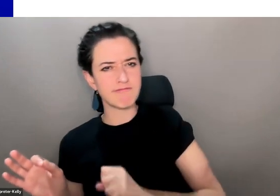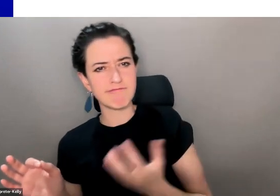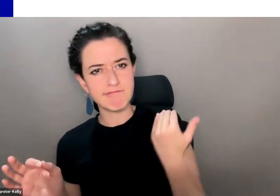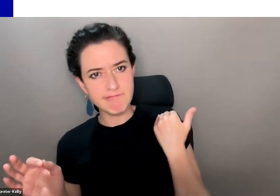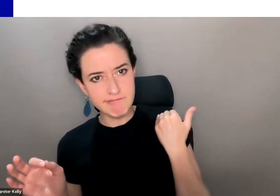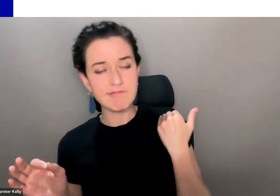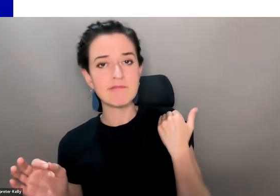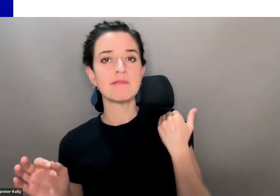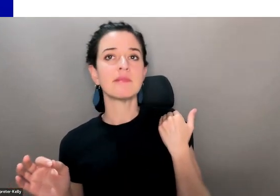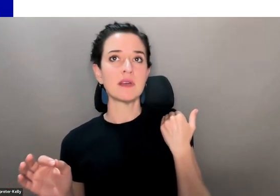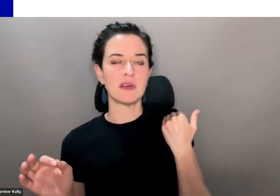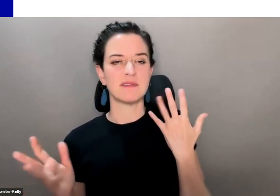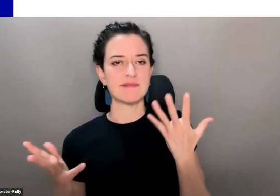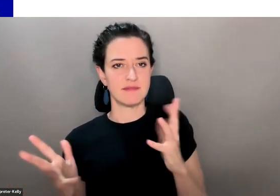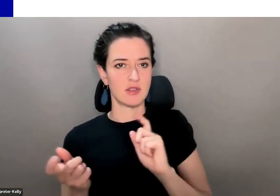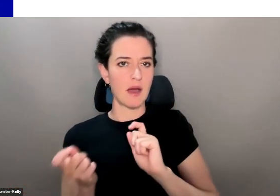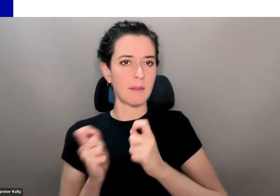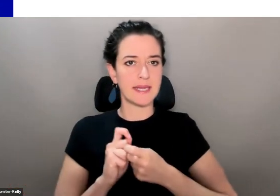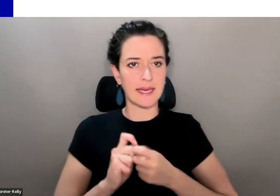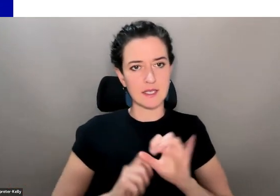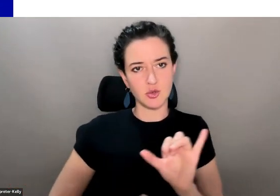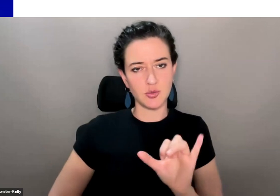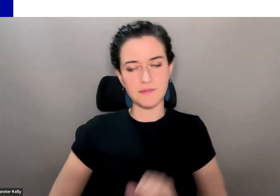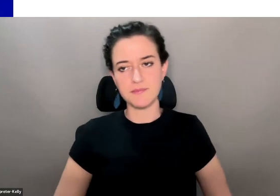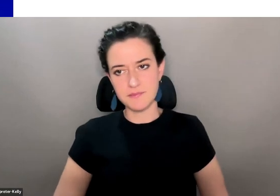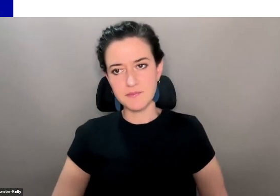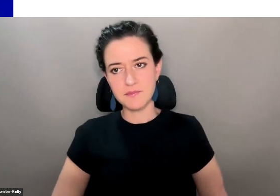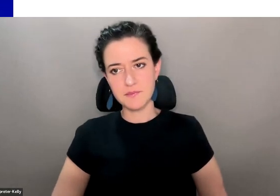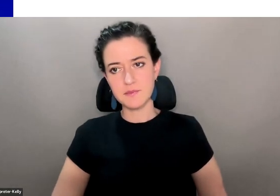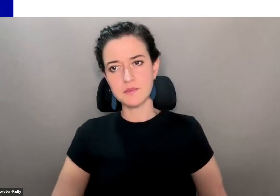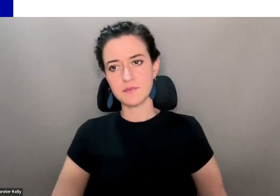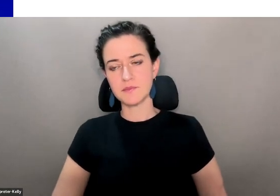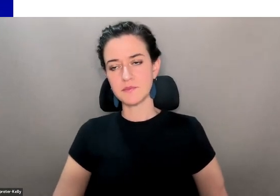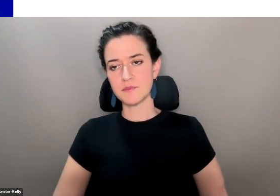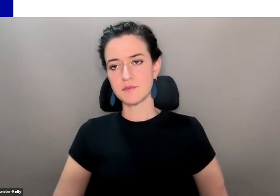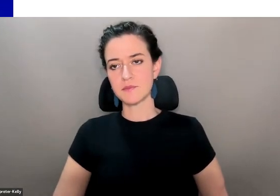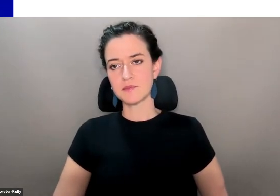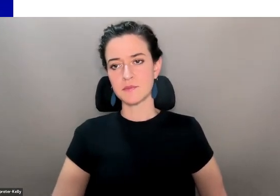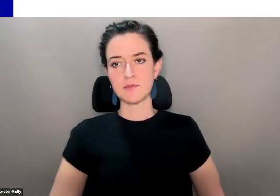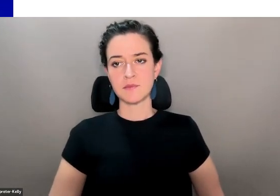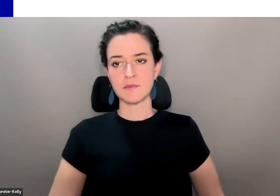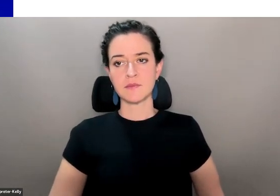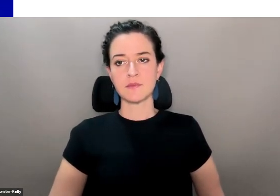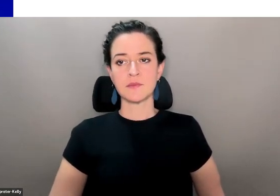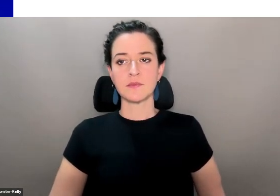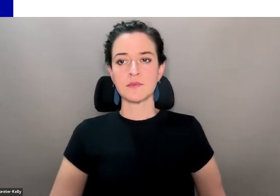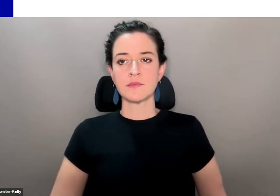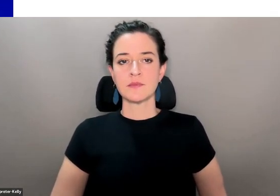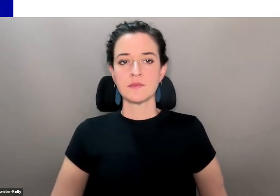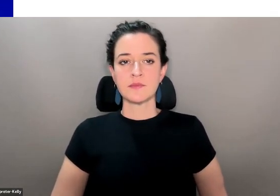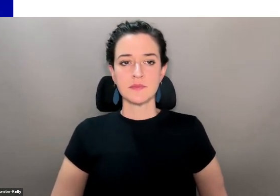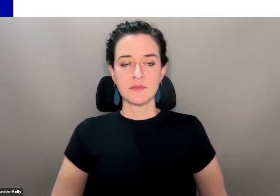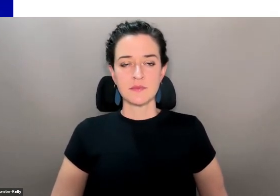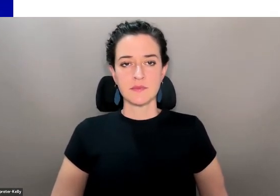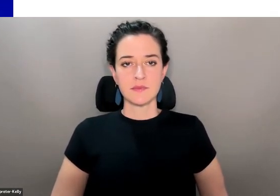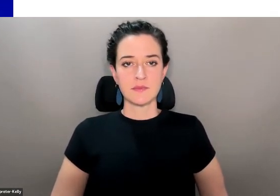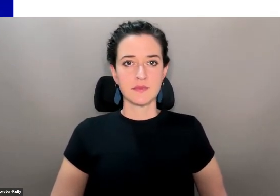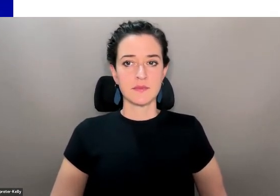considered pejorative in the final definition of disability. Next slide, please.